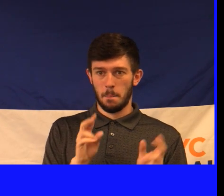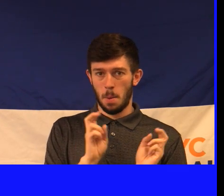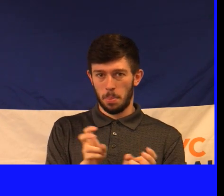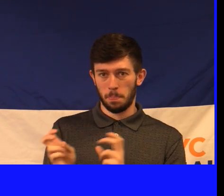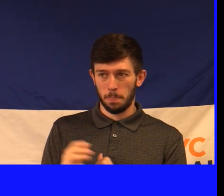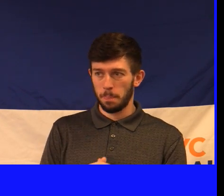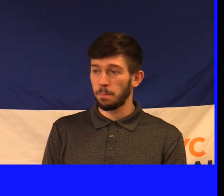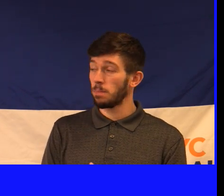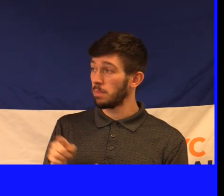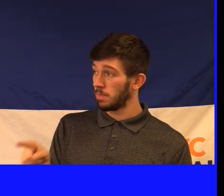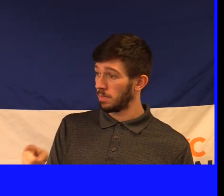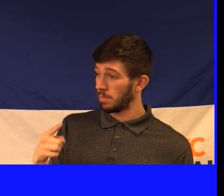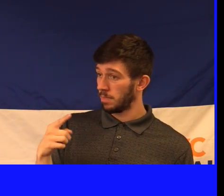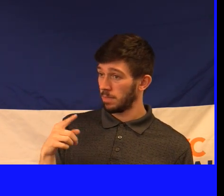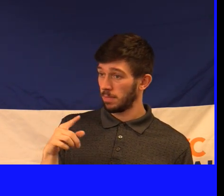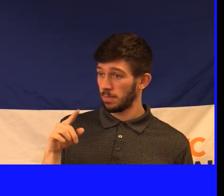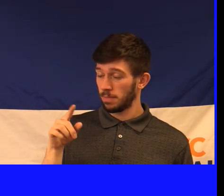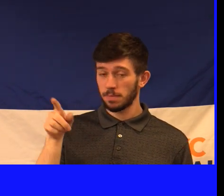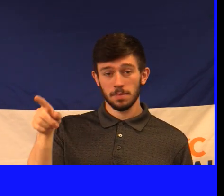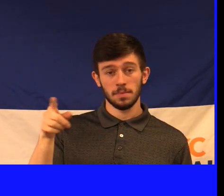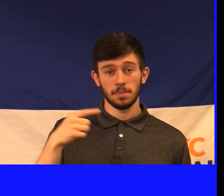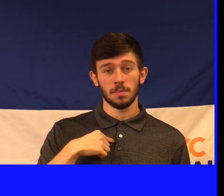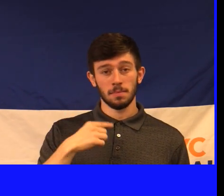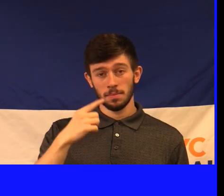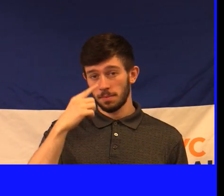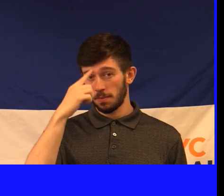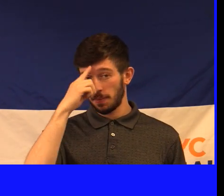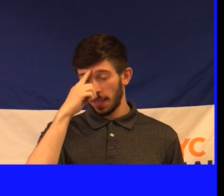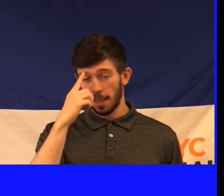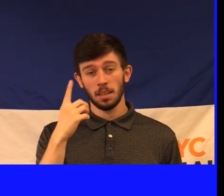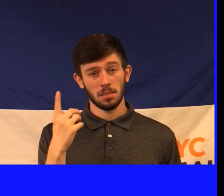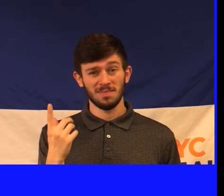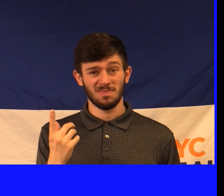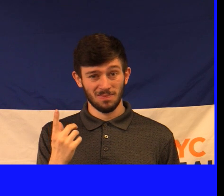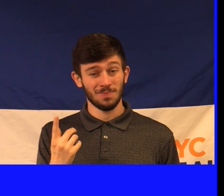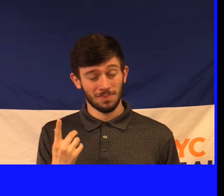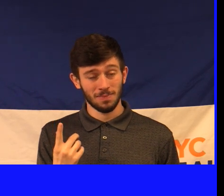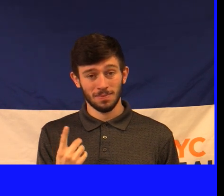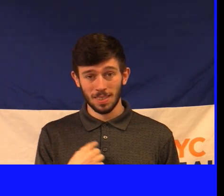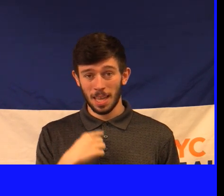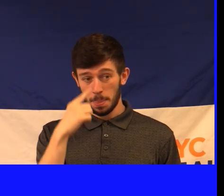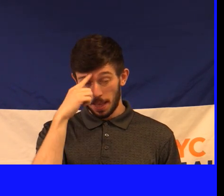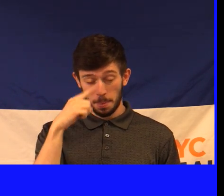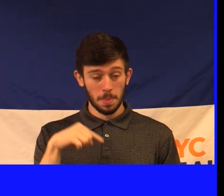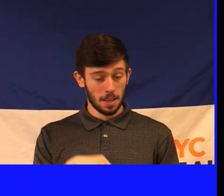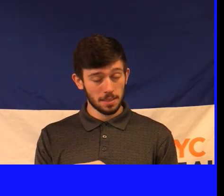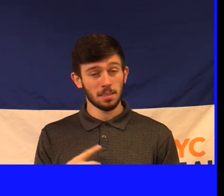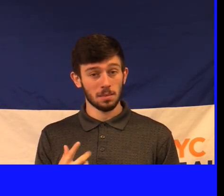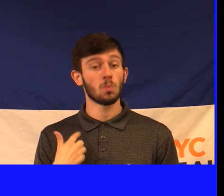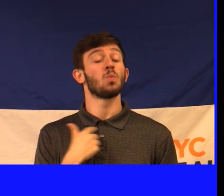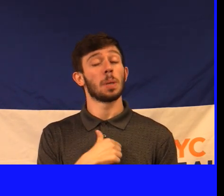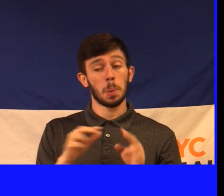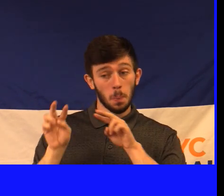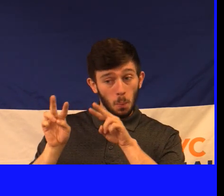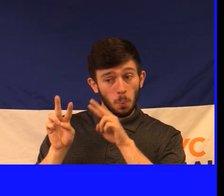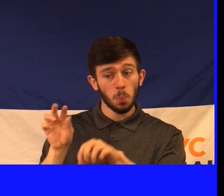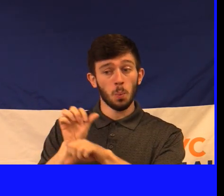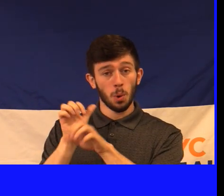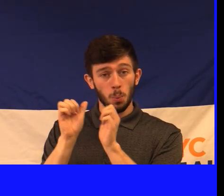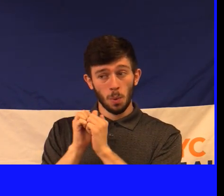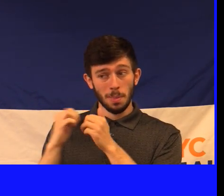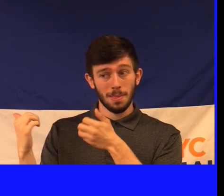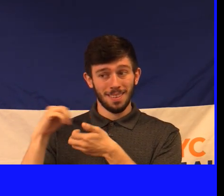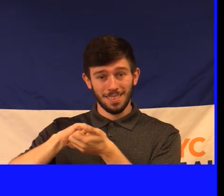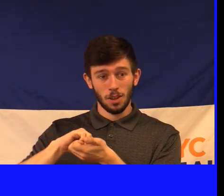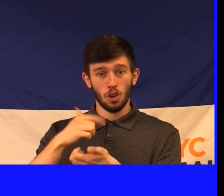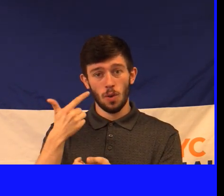Tammy, do you want to go first? I can start. I mean, I think this will continue. We look forward to working with Grant Thornton and as part of